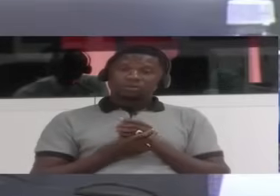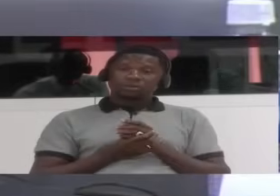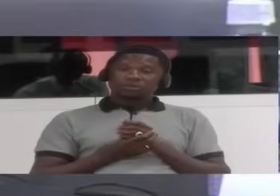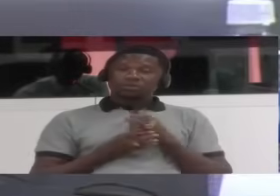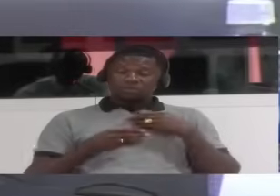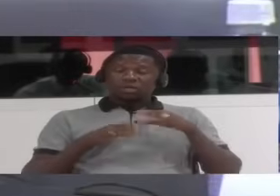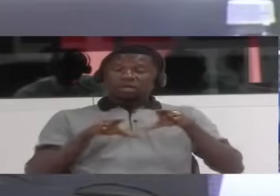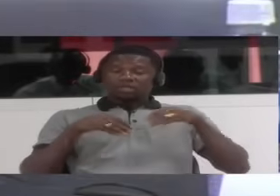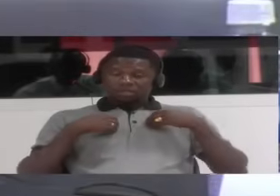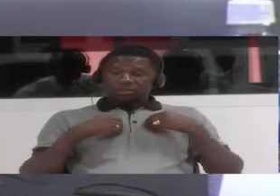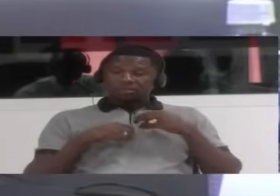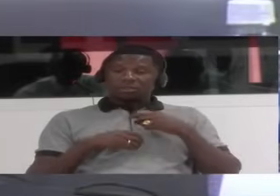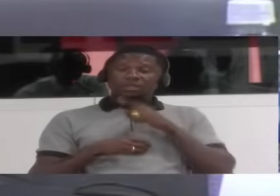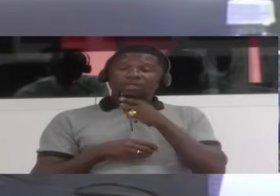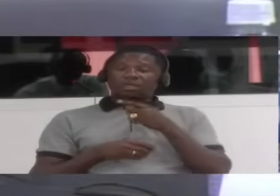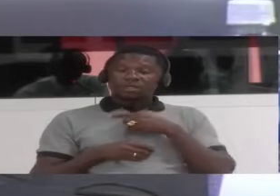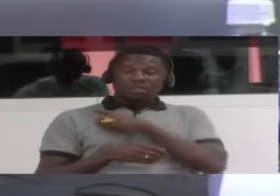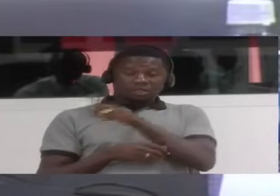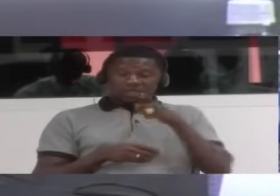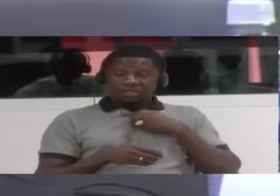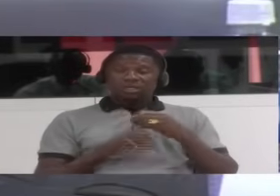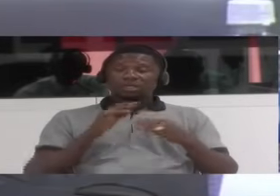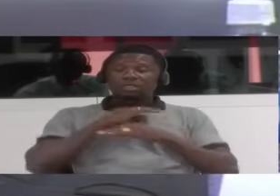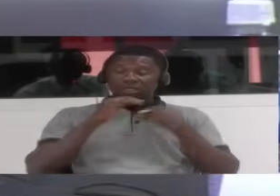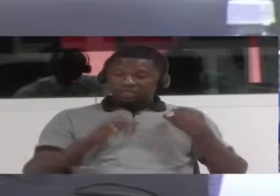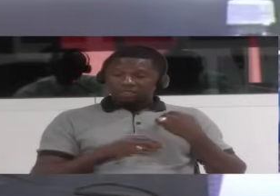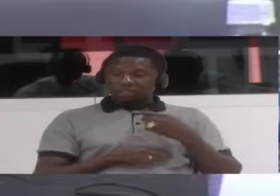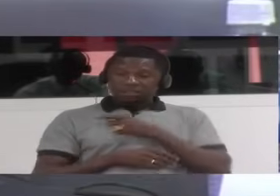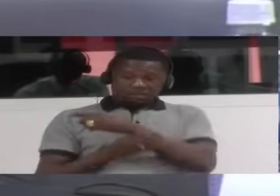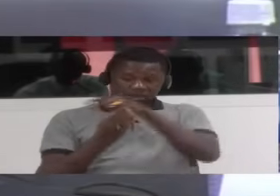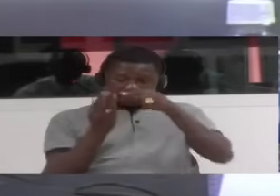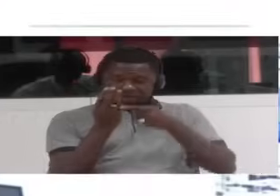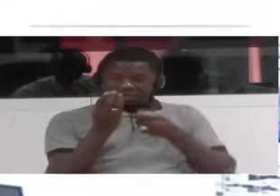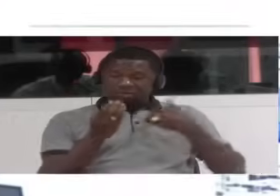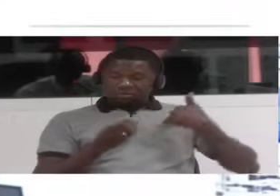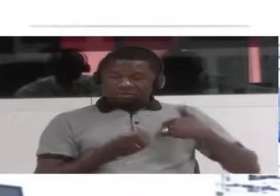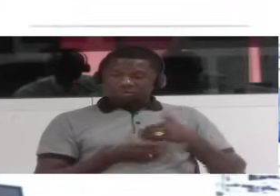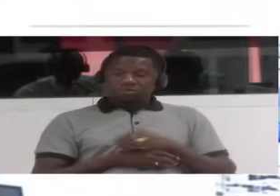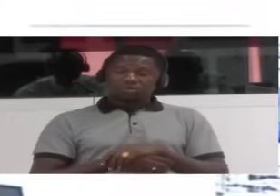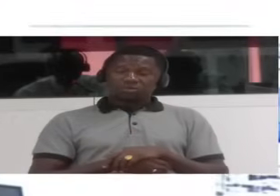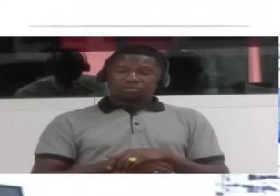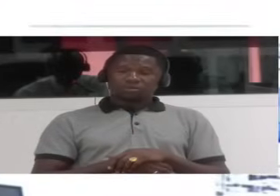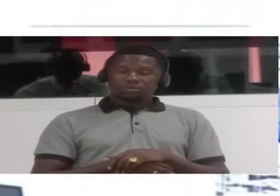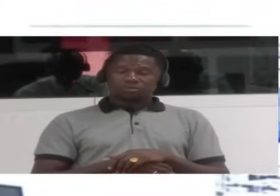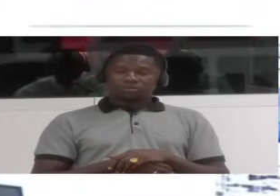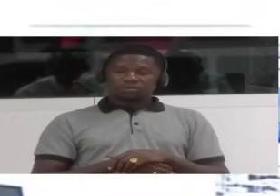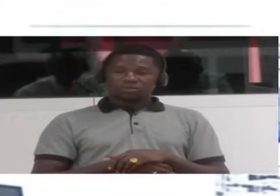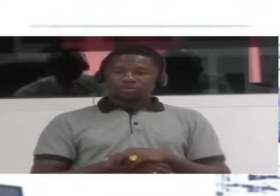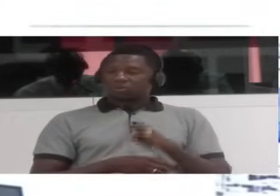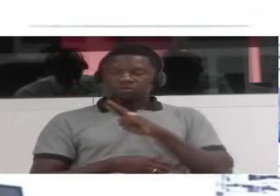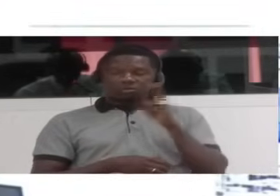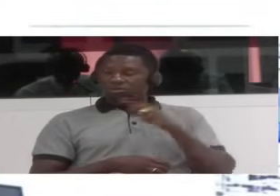to accept that they in fact killed these foreign nationals? No, I didn't